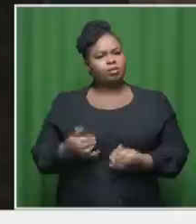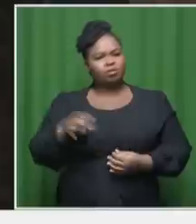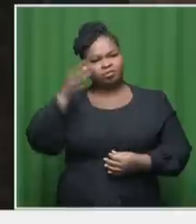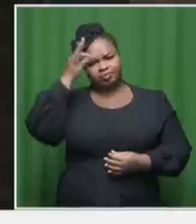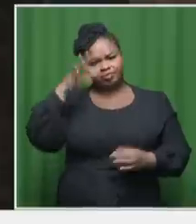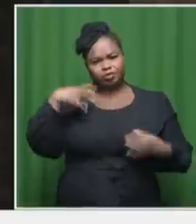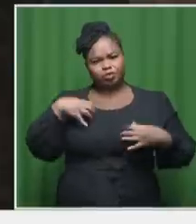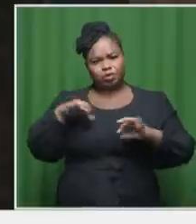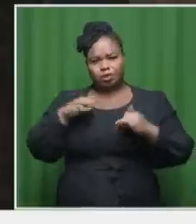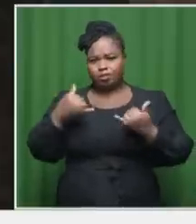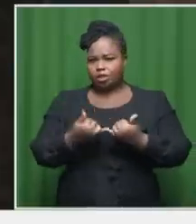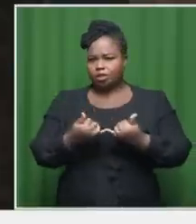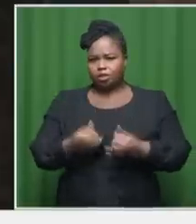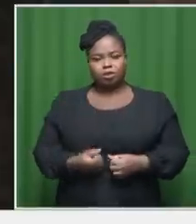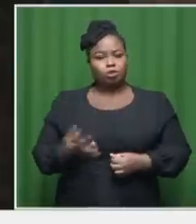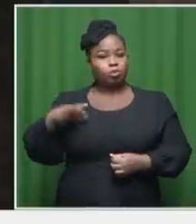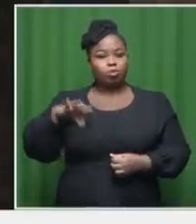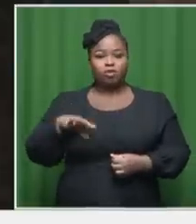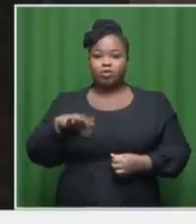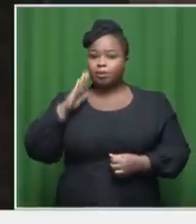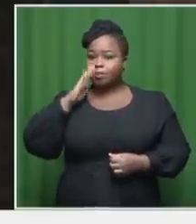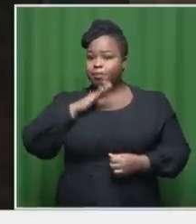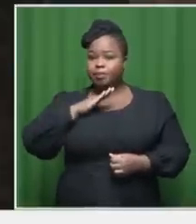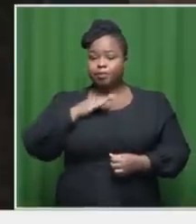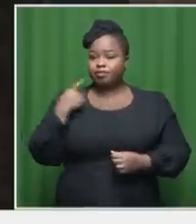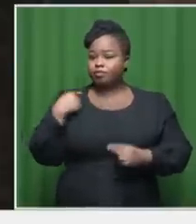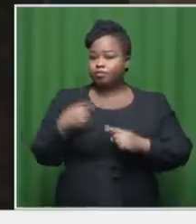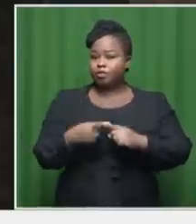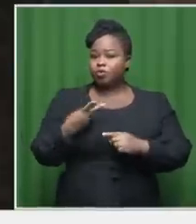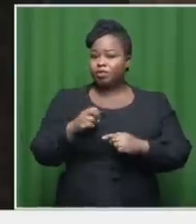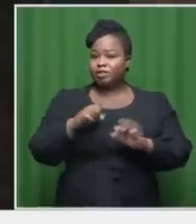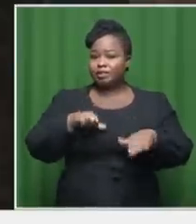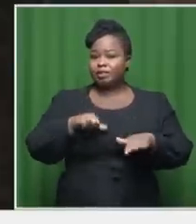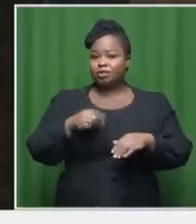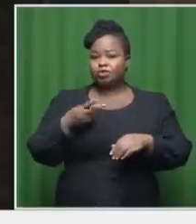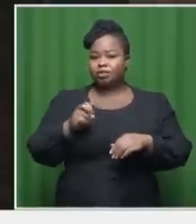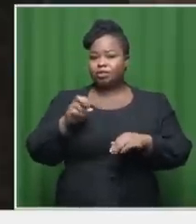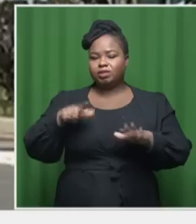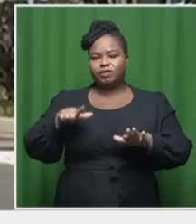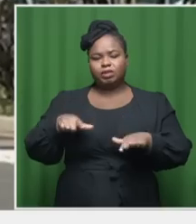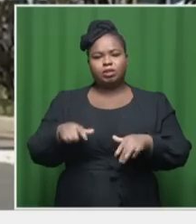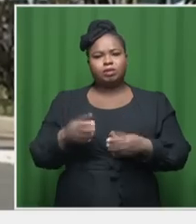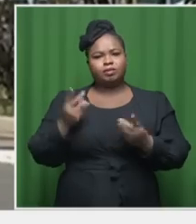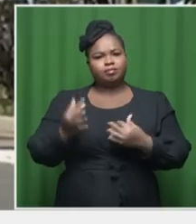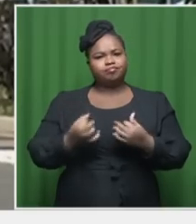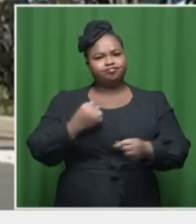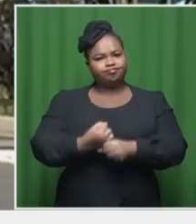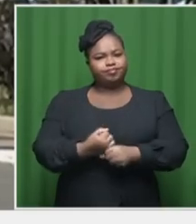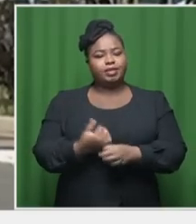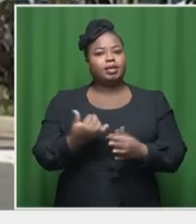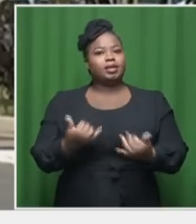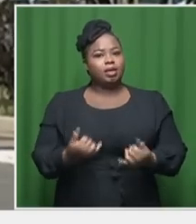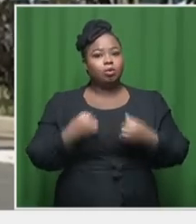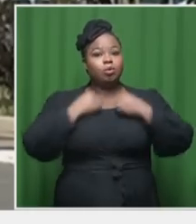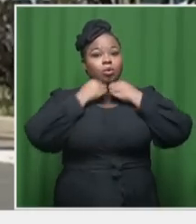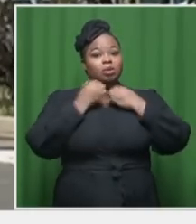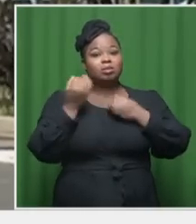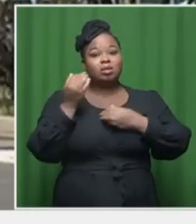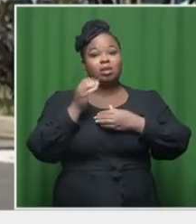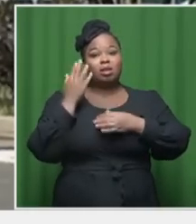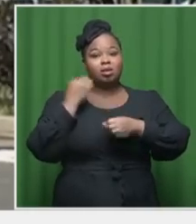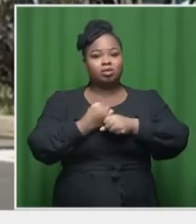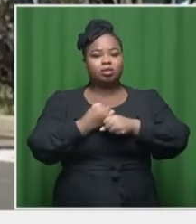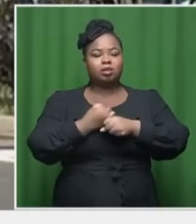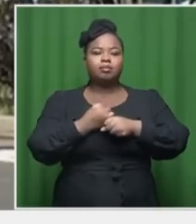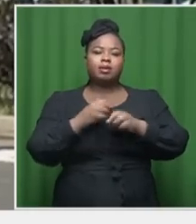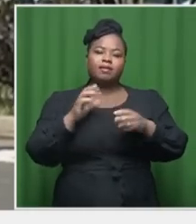company has not produced a profit since 2016-17 financial year. Now, Denel in August last year